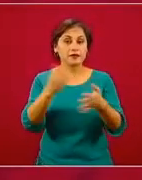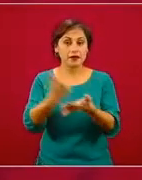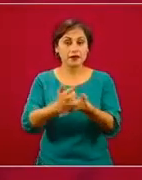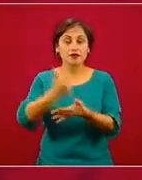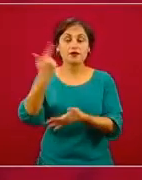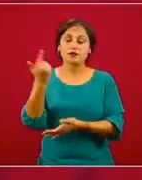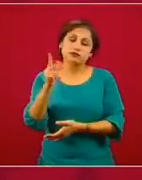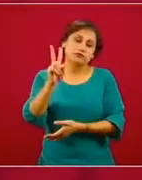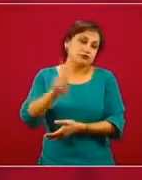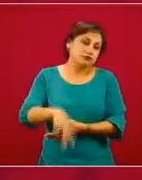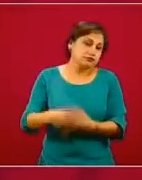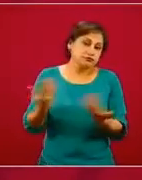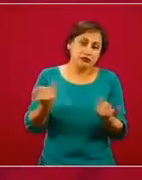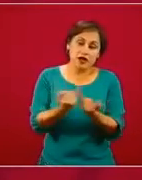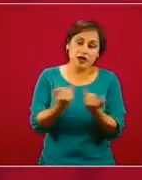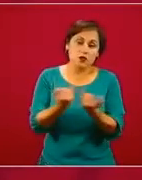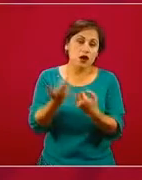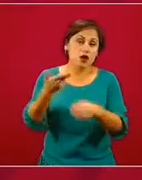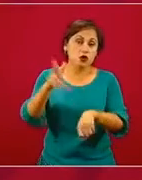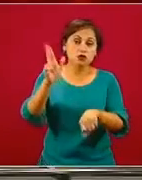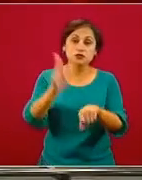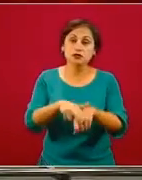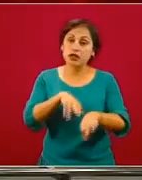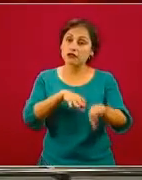jobs, and of course,